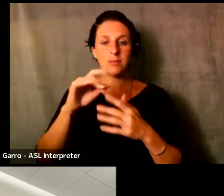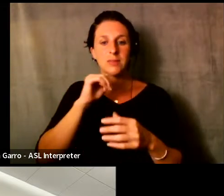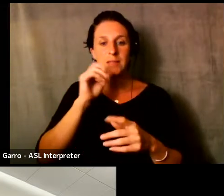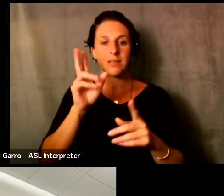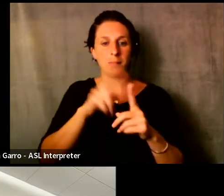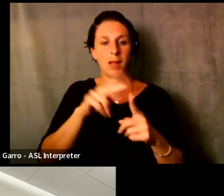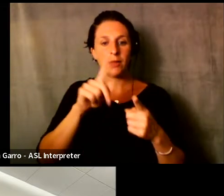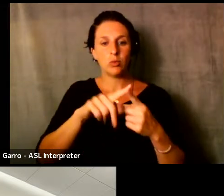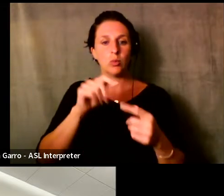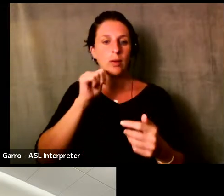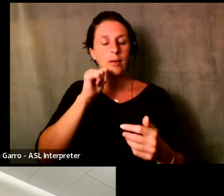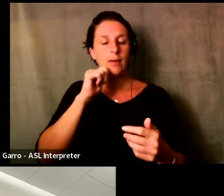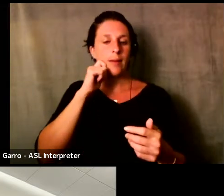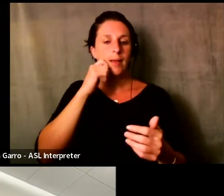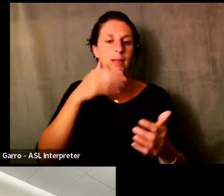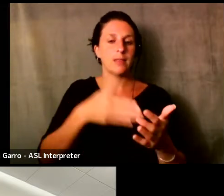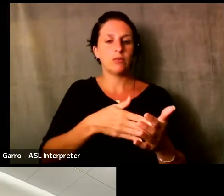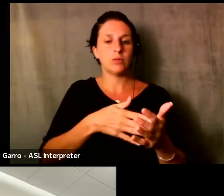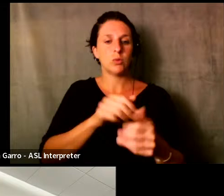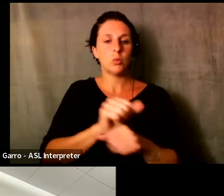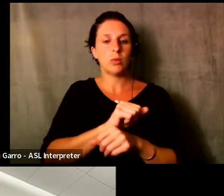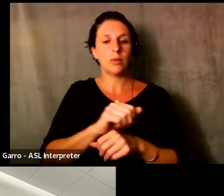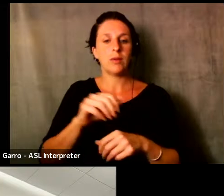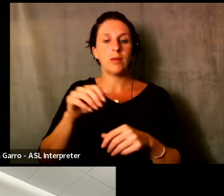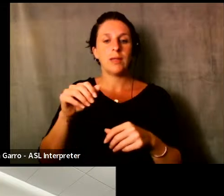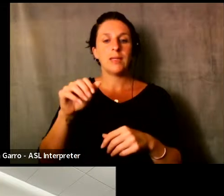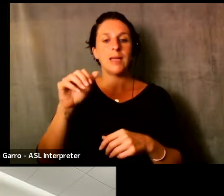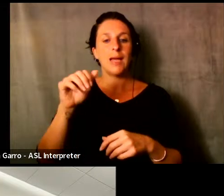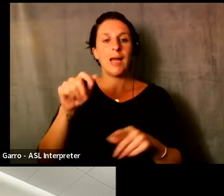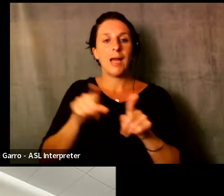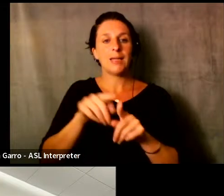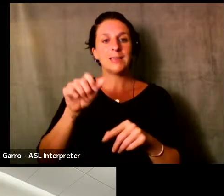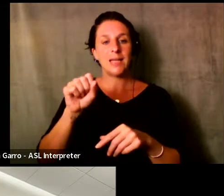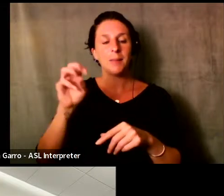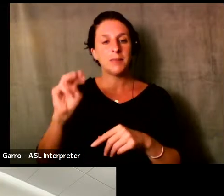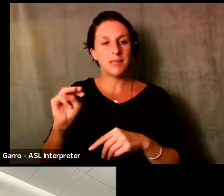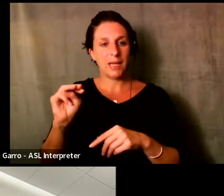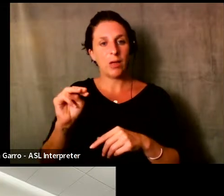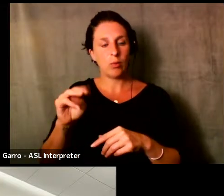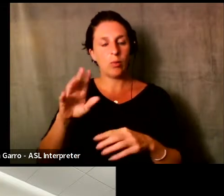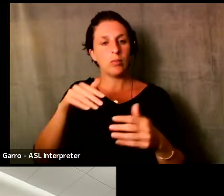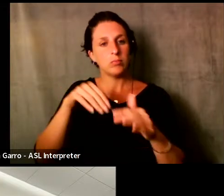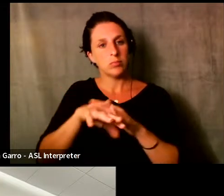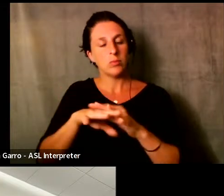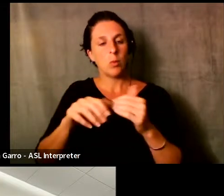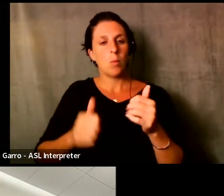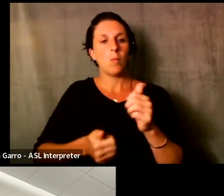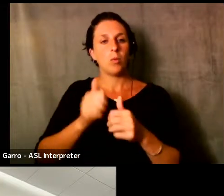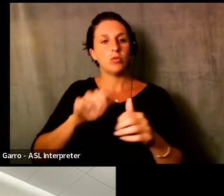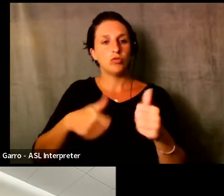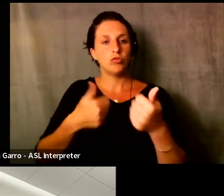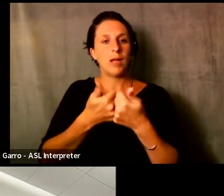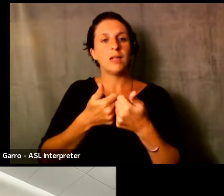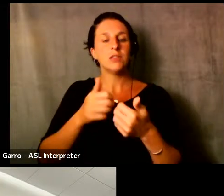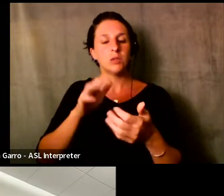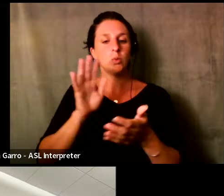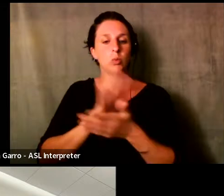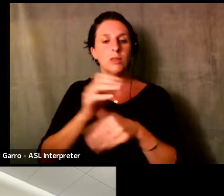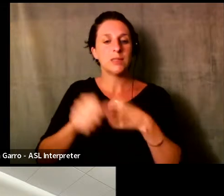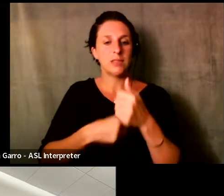more. As San Mateo entered one of the more challenging school years in recent memories in the fall of